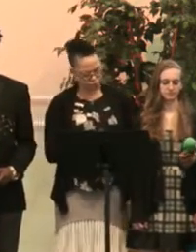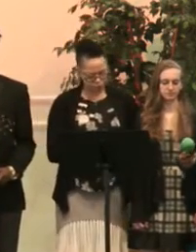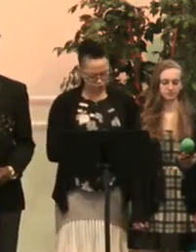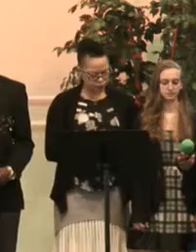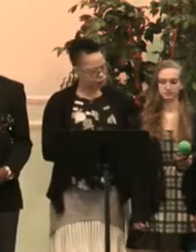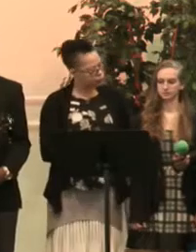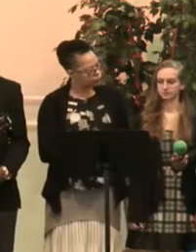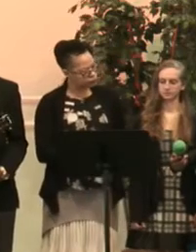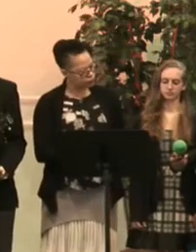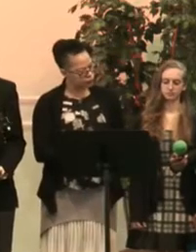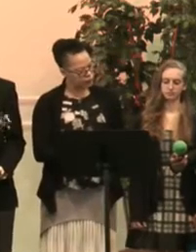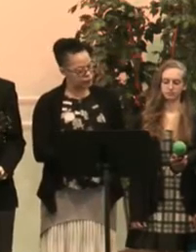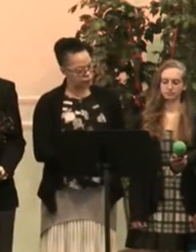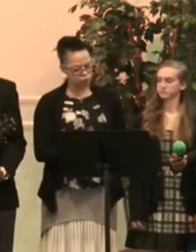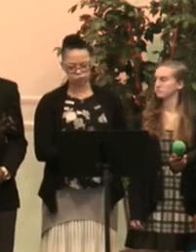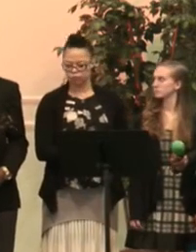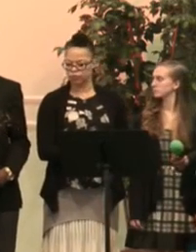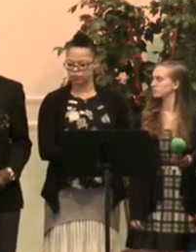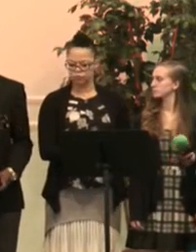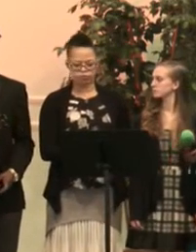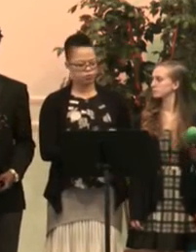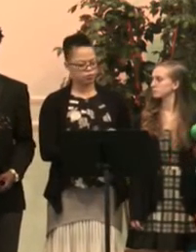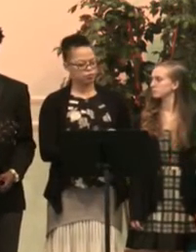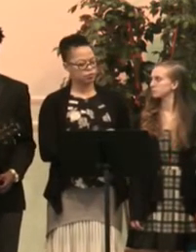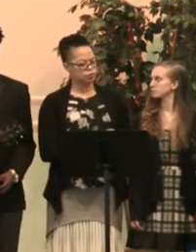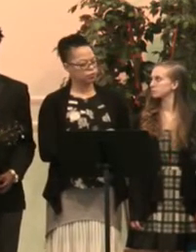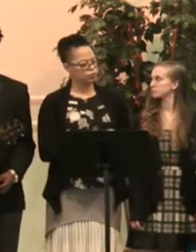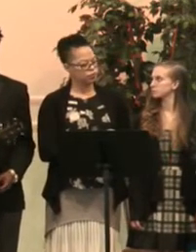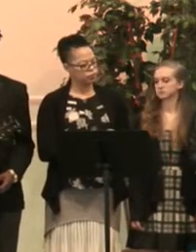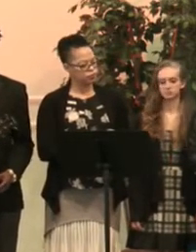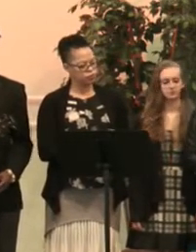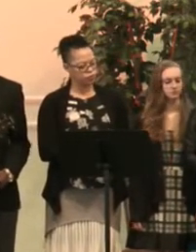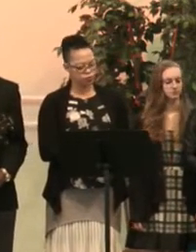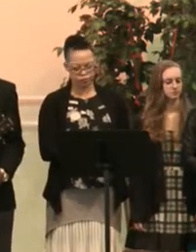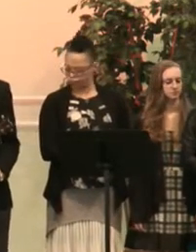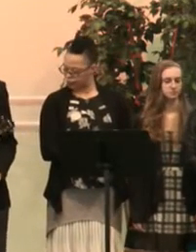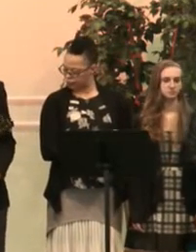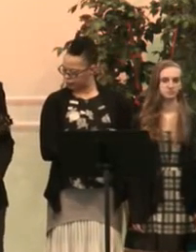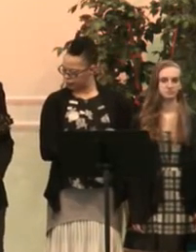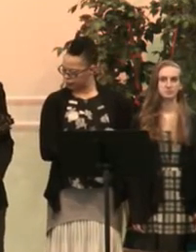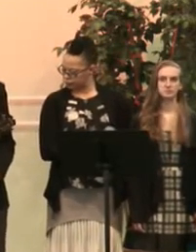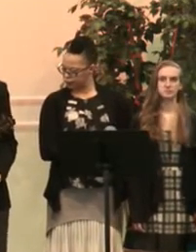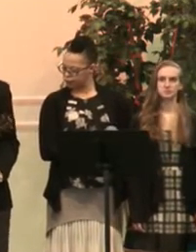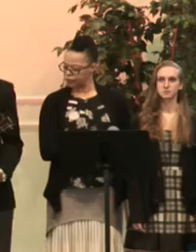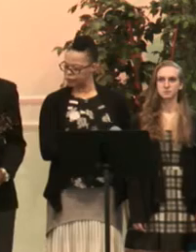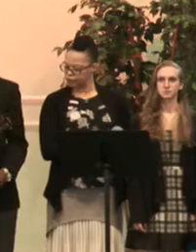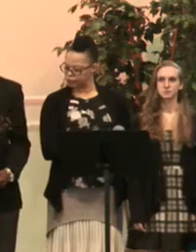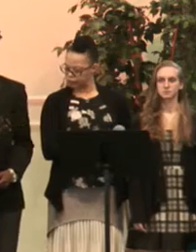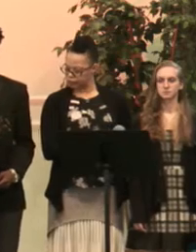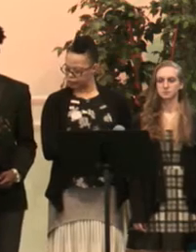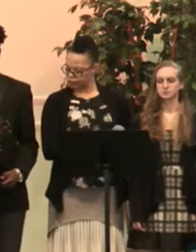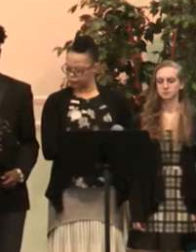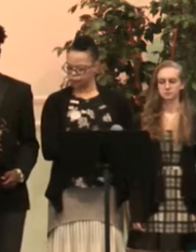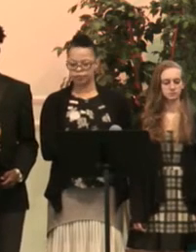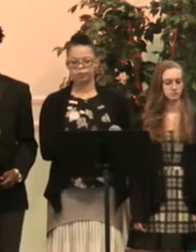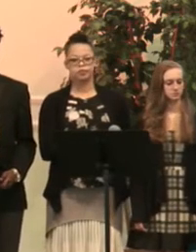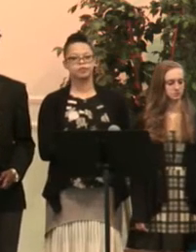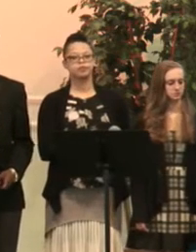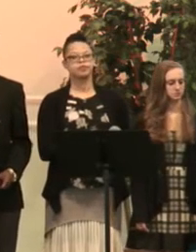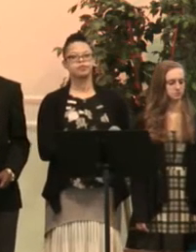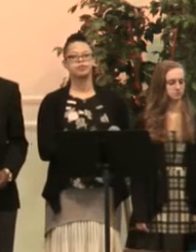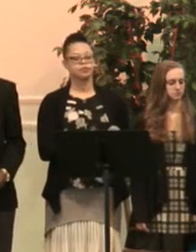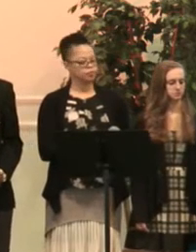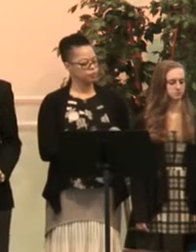Lord, change my heart. We don't say it enough. At least I know I don't.